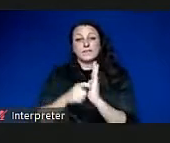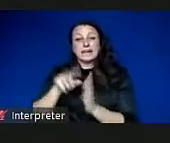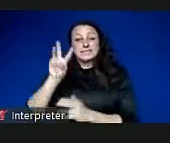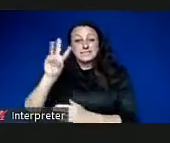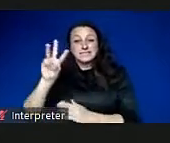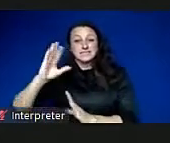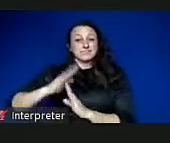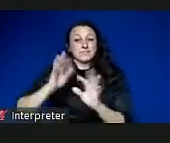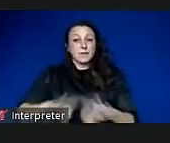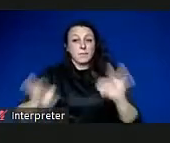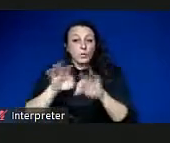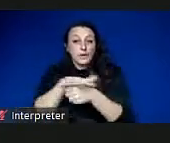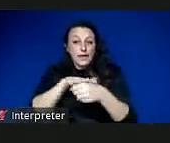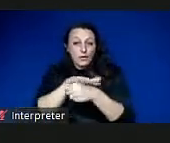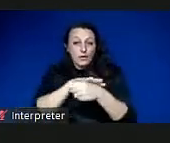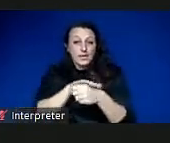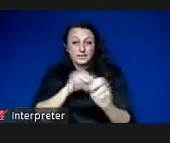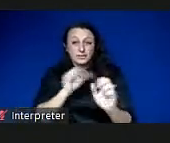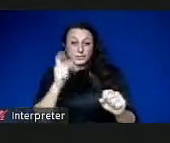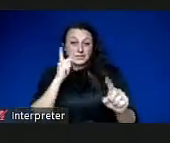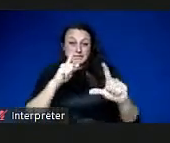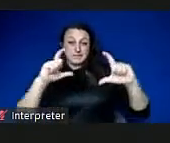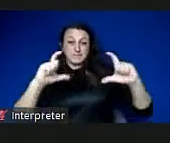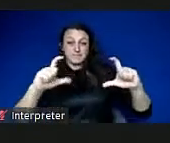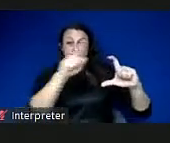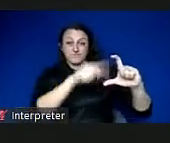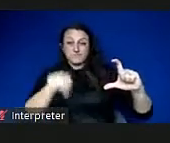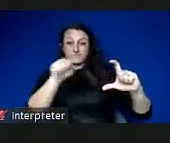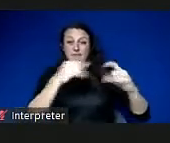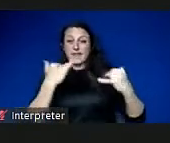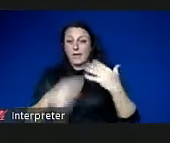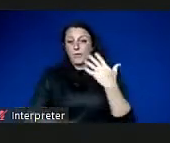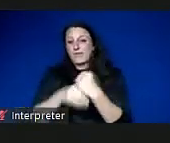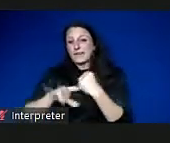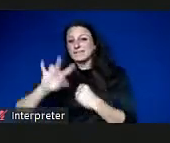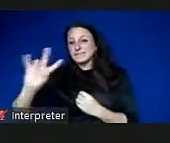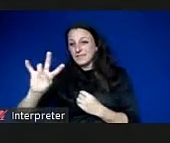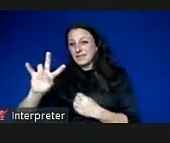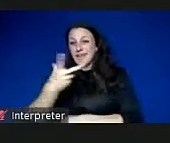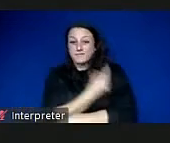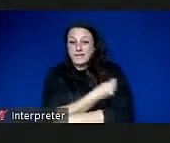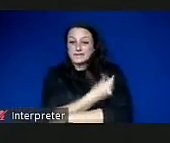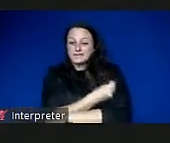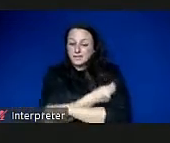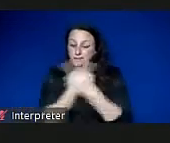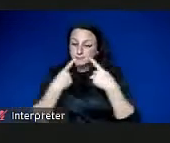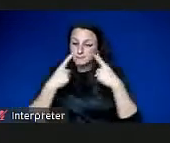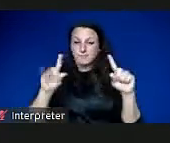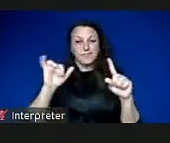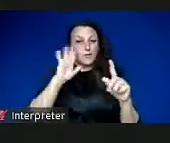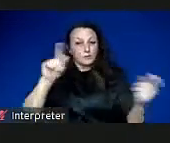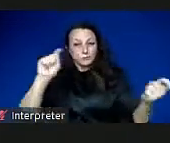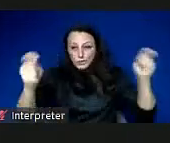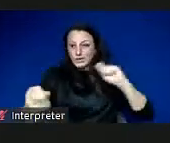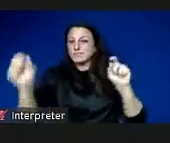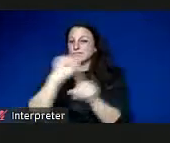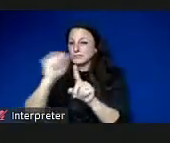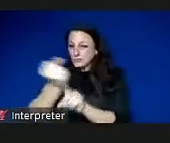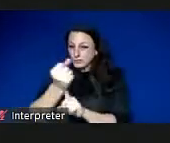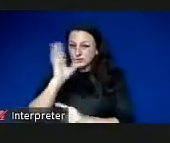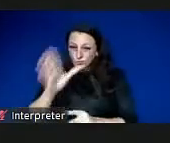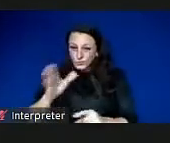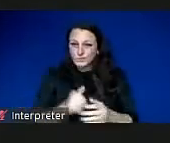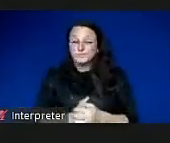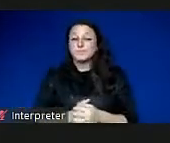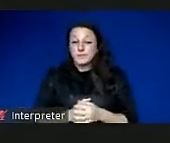really thankful to say that we've now added a 7th, and vaccines really is the game changer and what we are